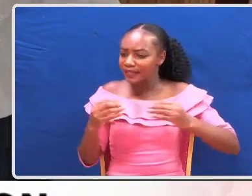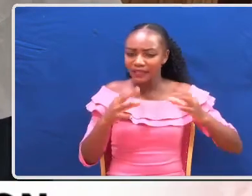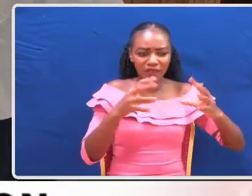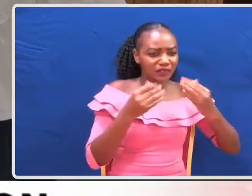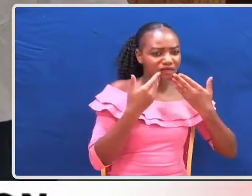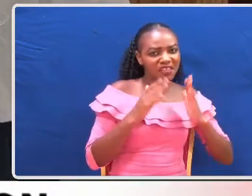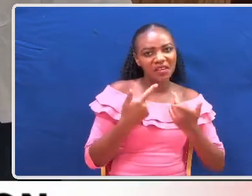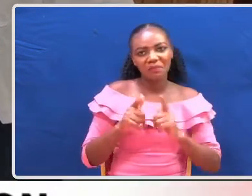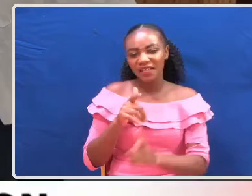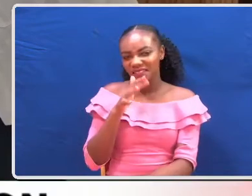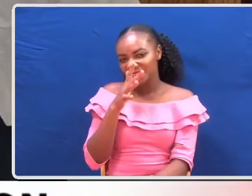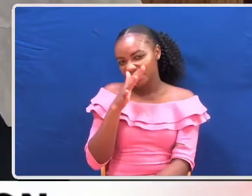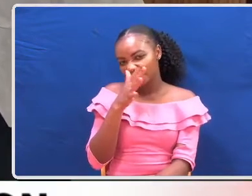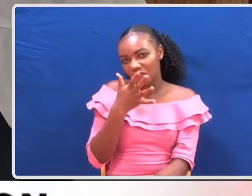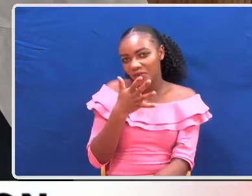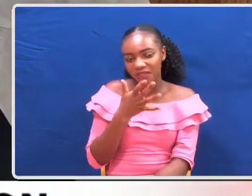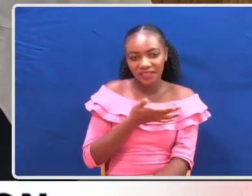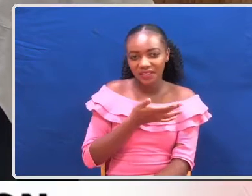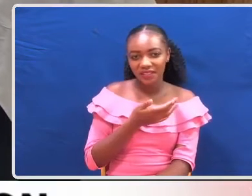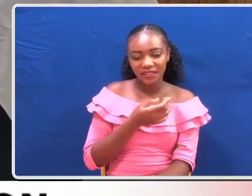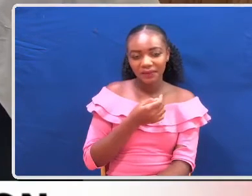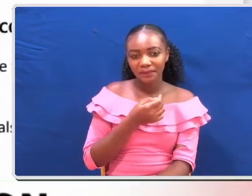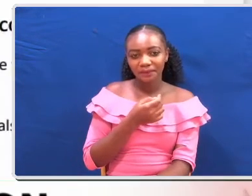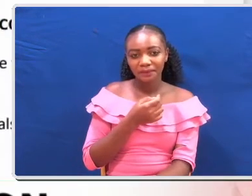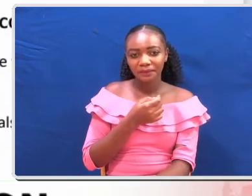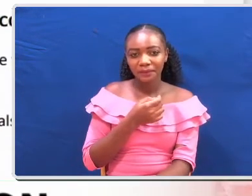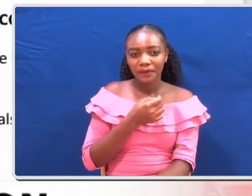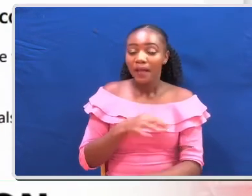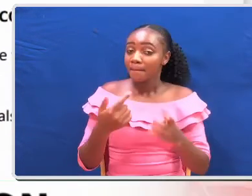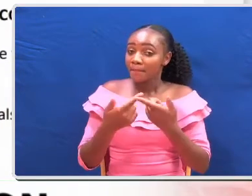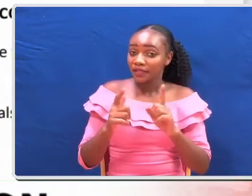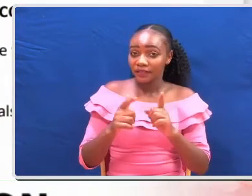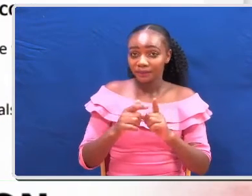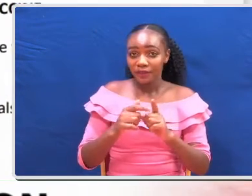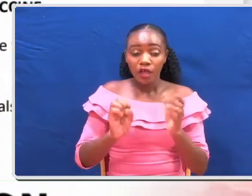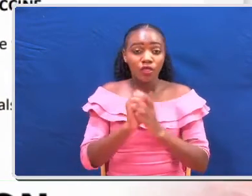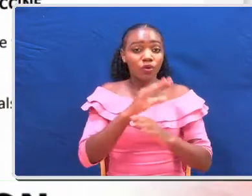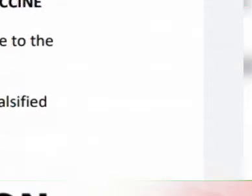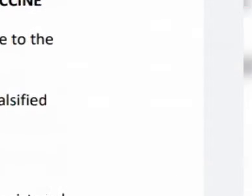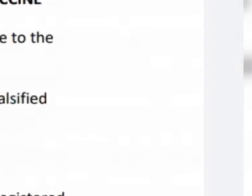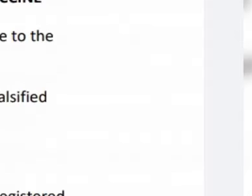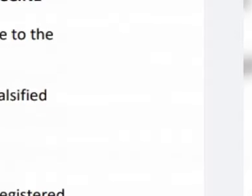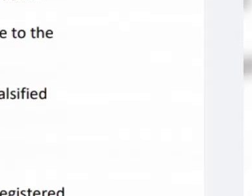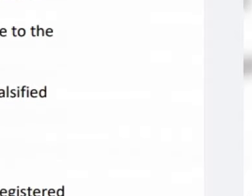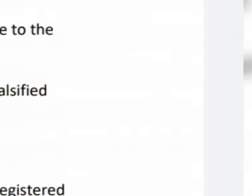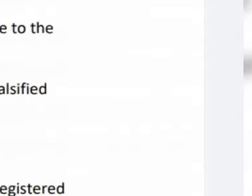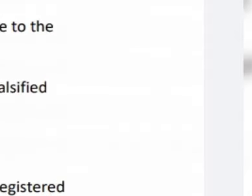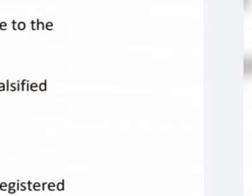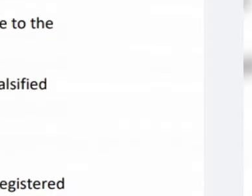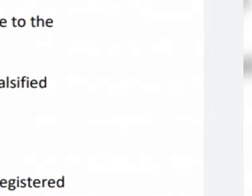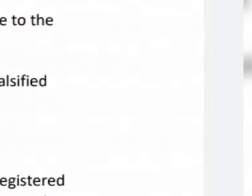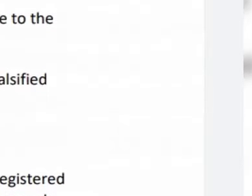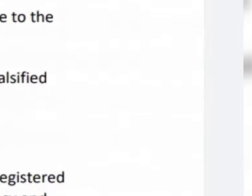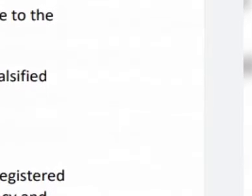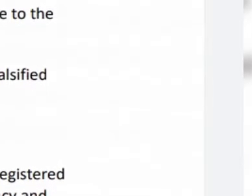first jab of the Russian-based COVID-19 vaccine. However, through a statement to newsrooms, the Pharmaceutical